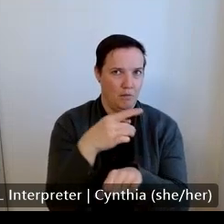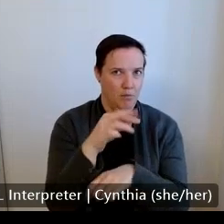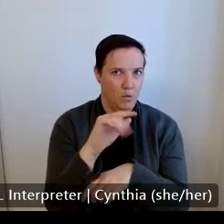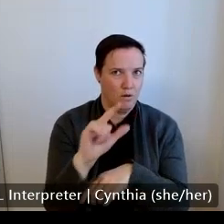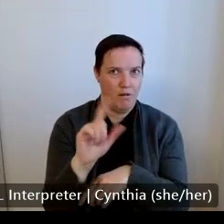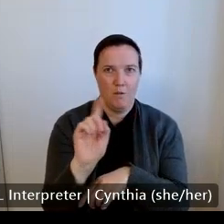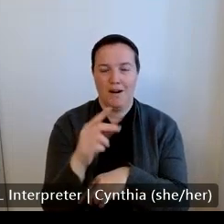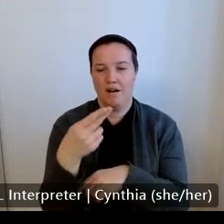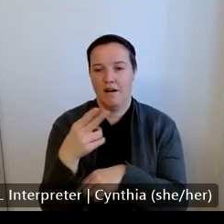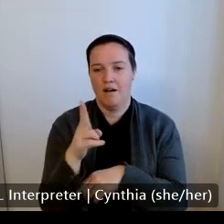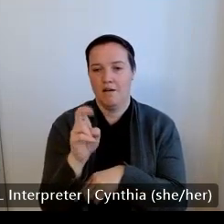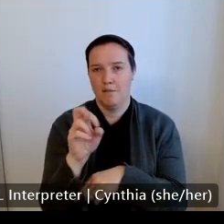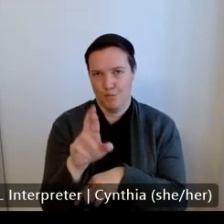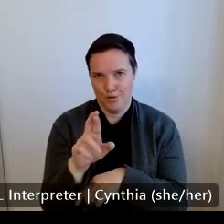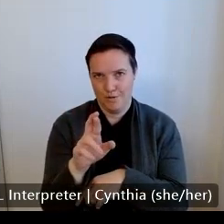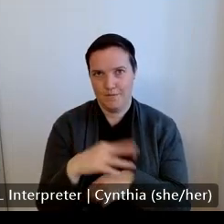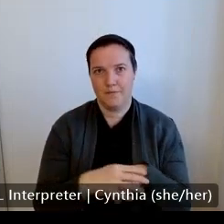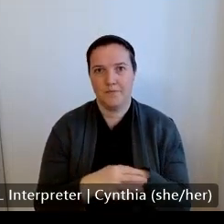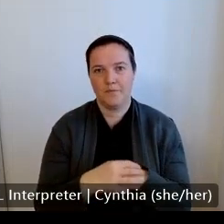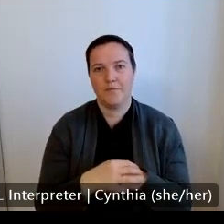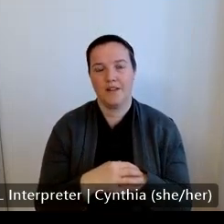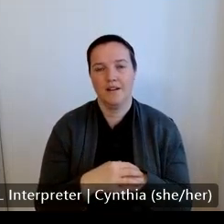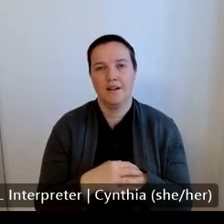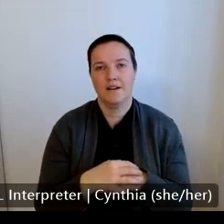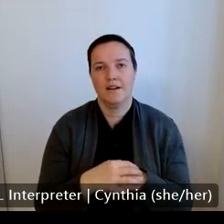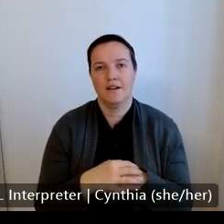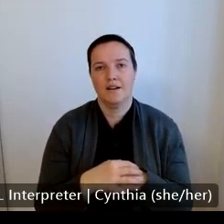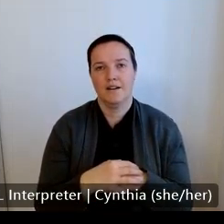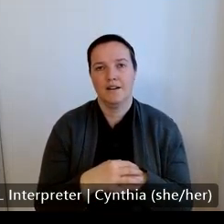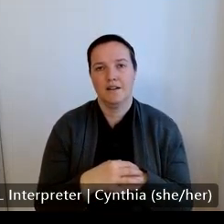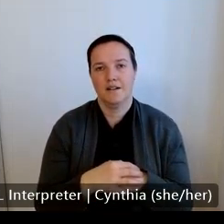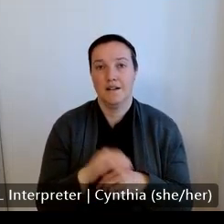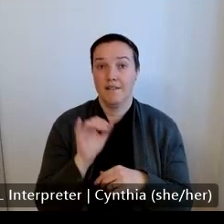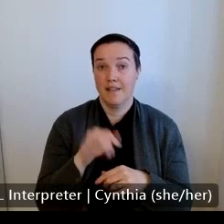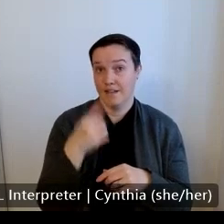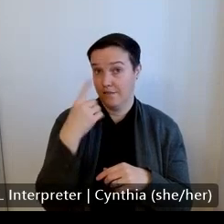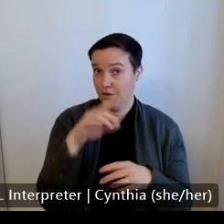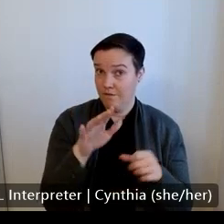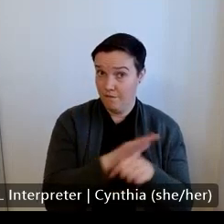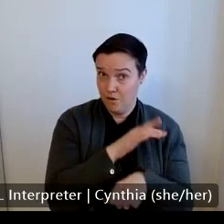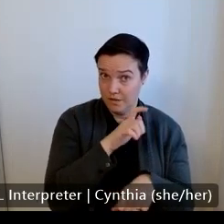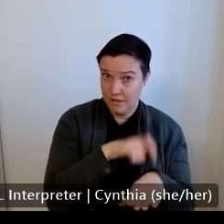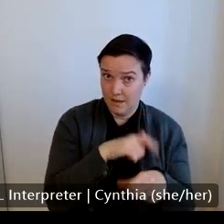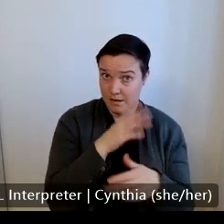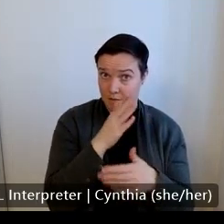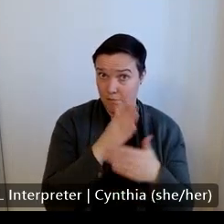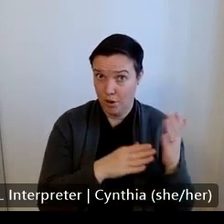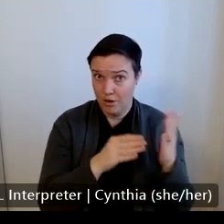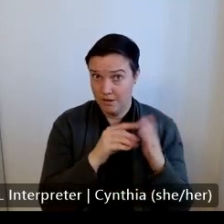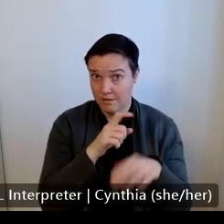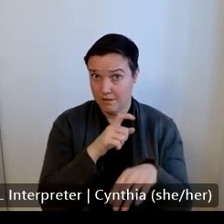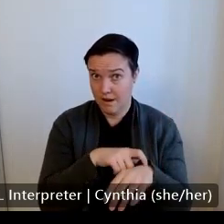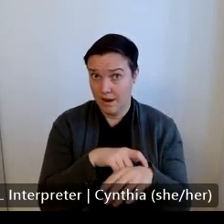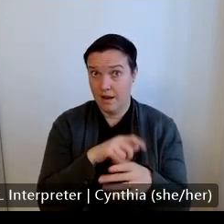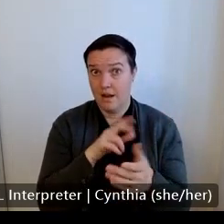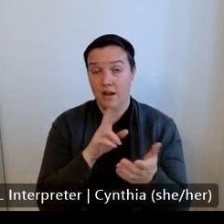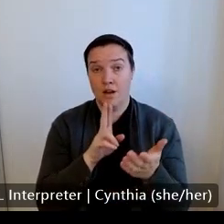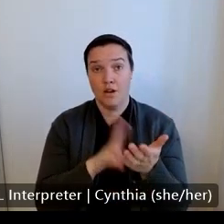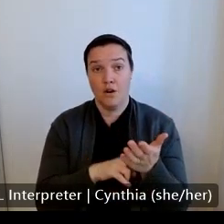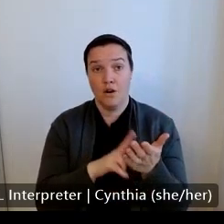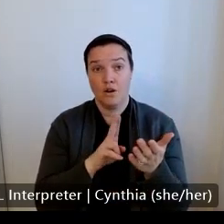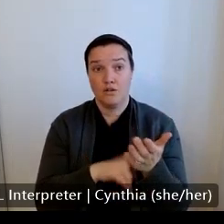at Humber. So that's for your full-time, part-time,